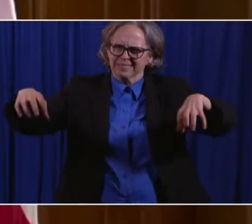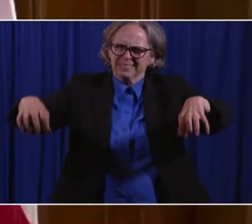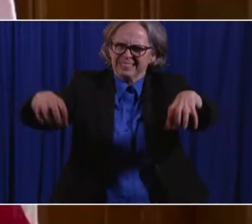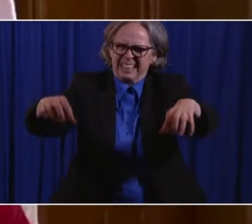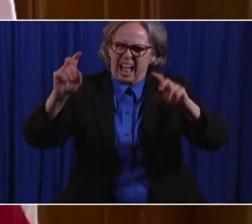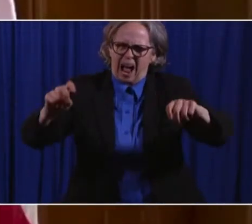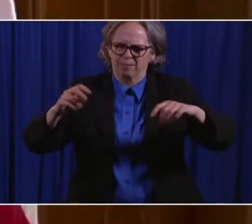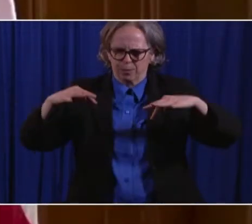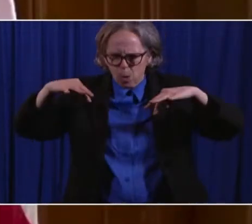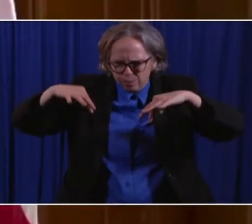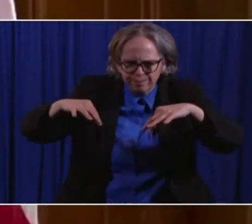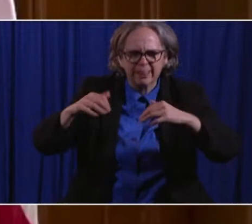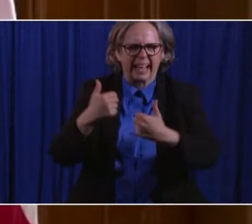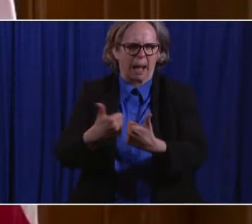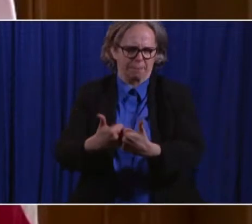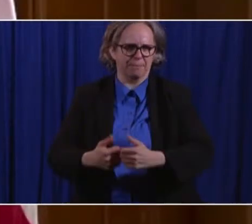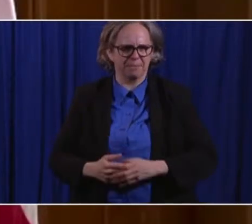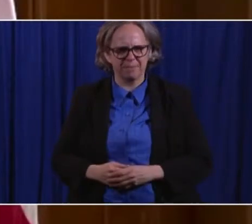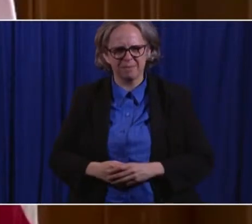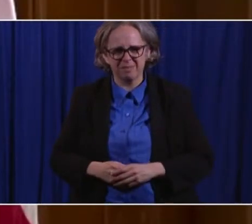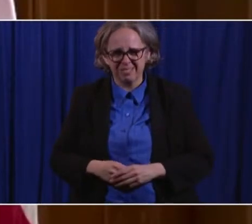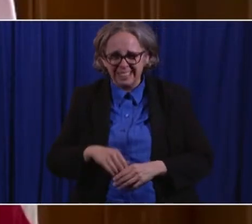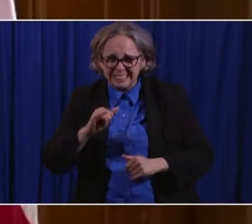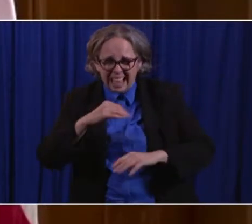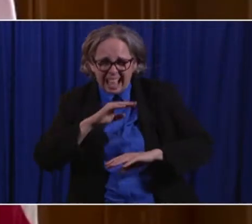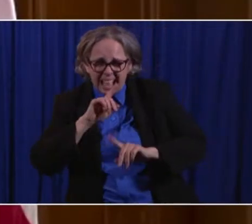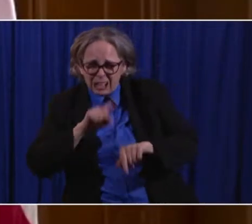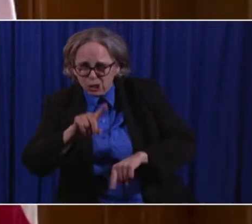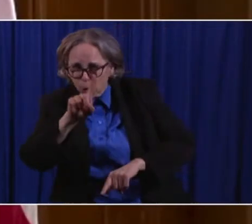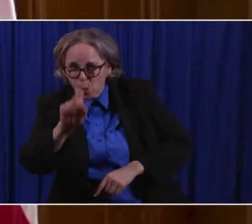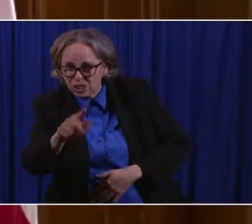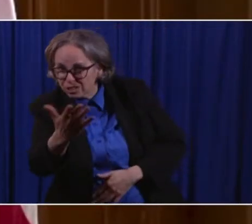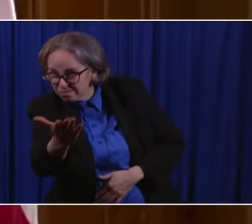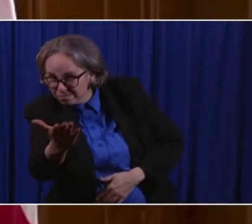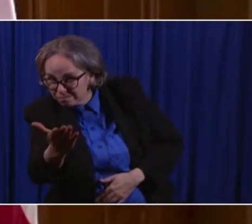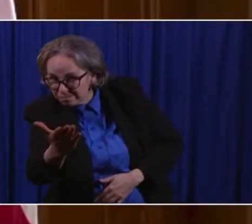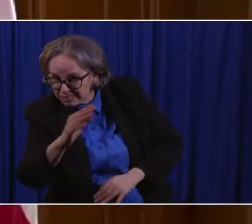me. I don't know if that answers your question or not, but.